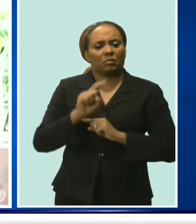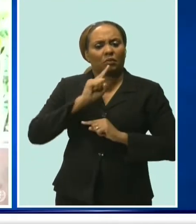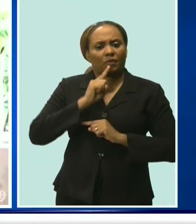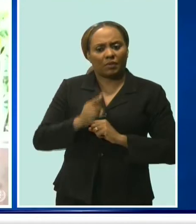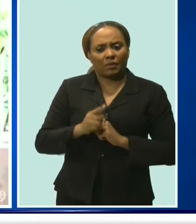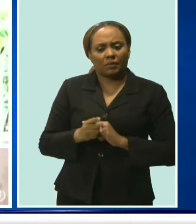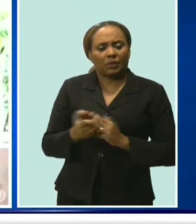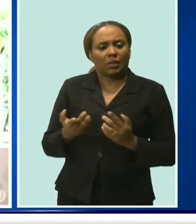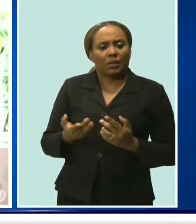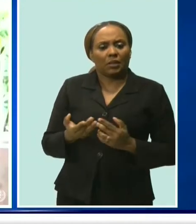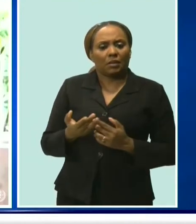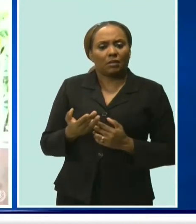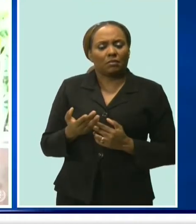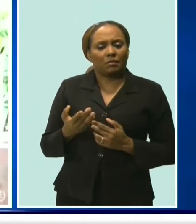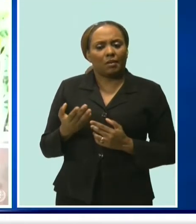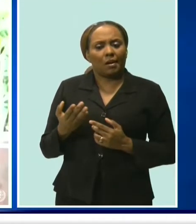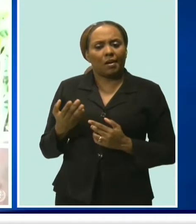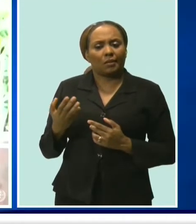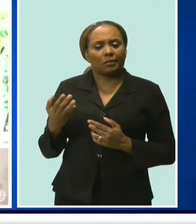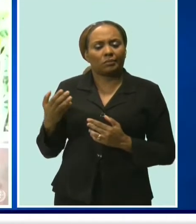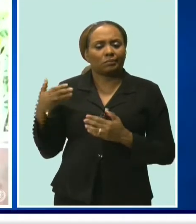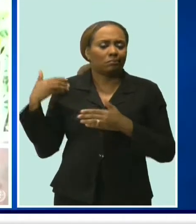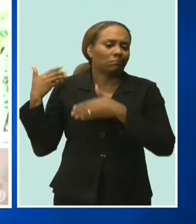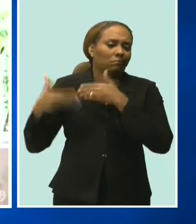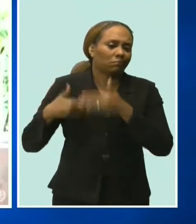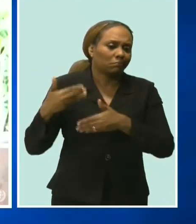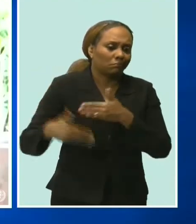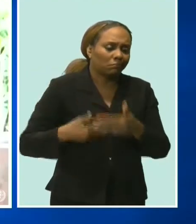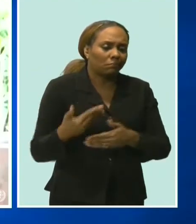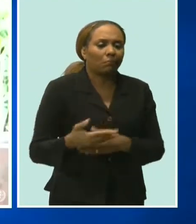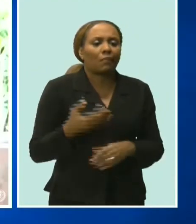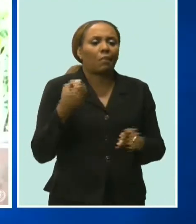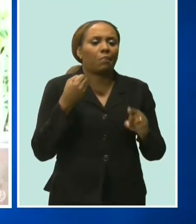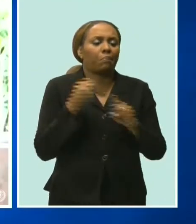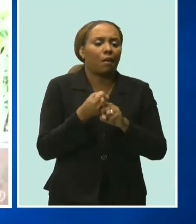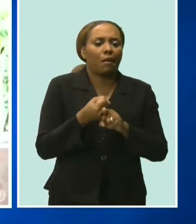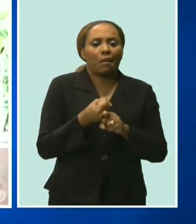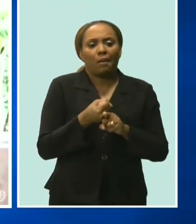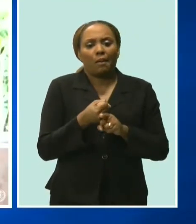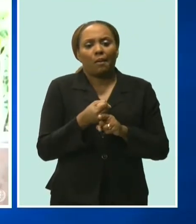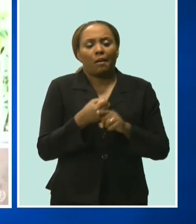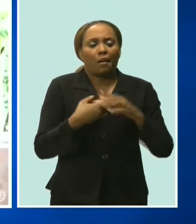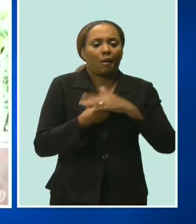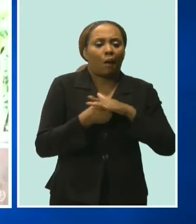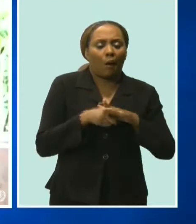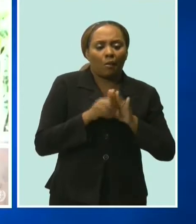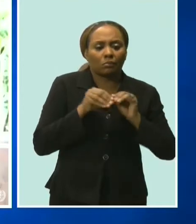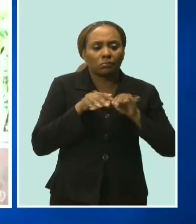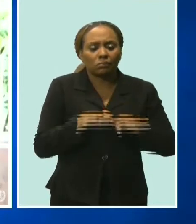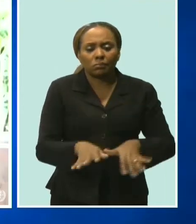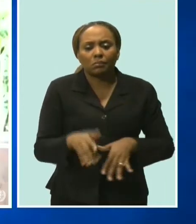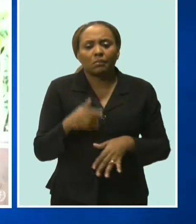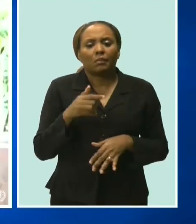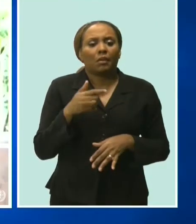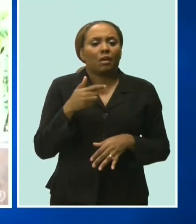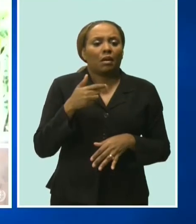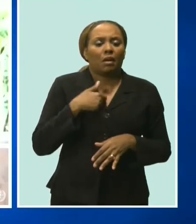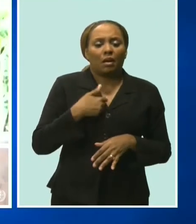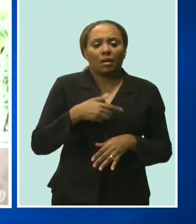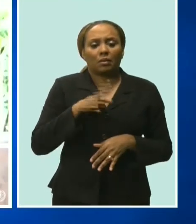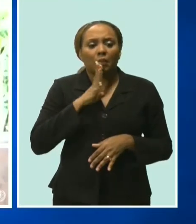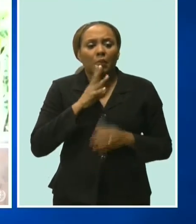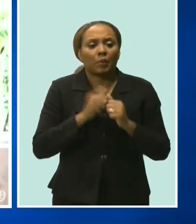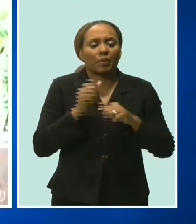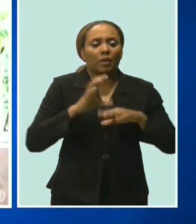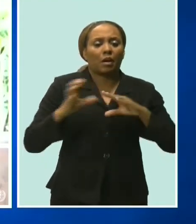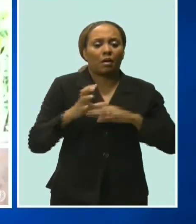Over the course of this pandemic, I've found myself having to communicate across the Caribbean, reminding persons that our duty